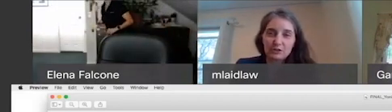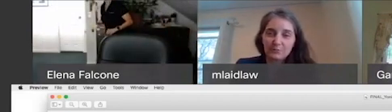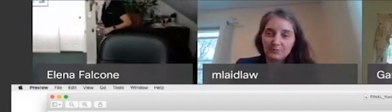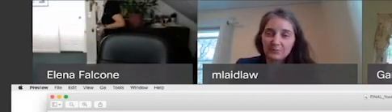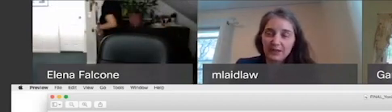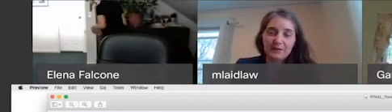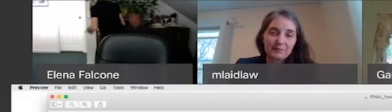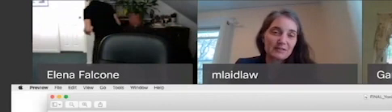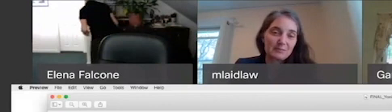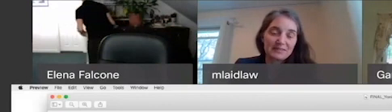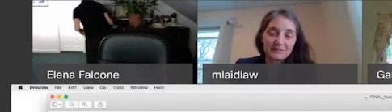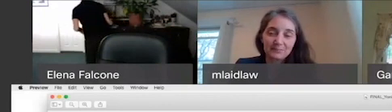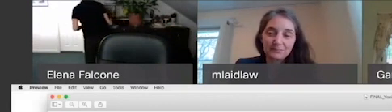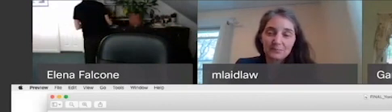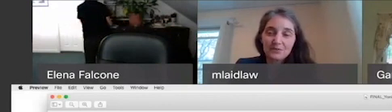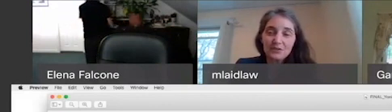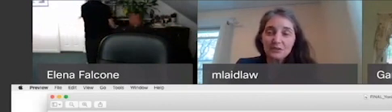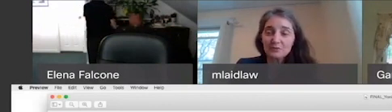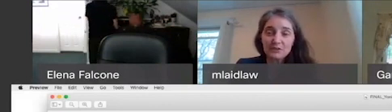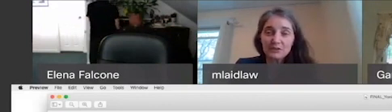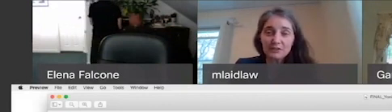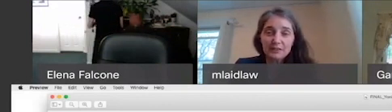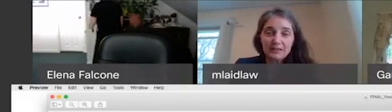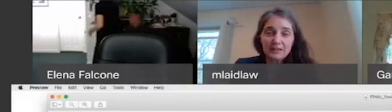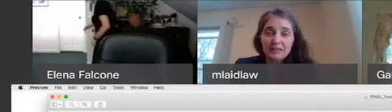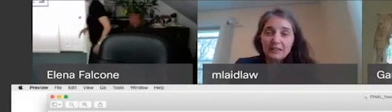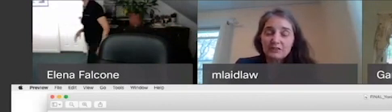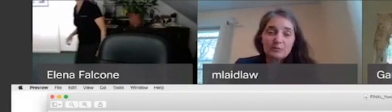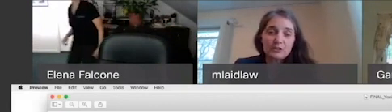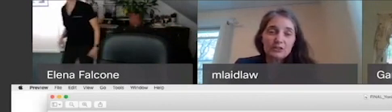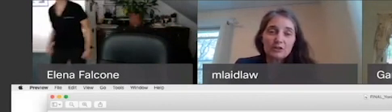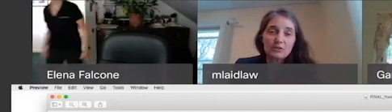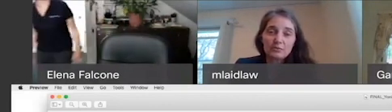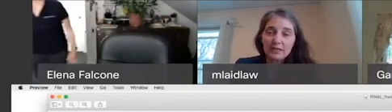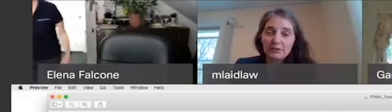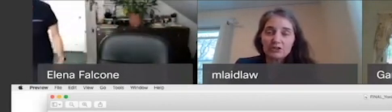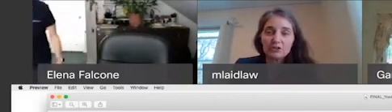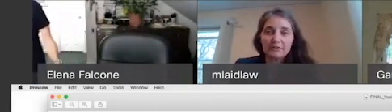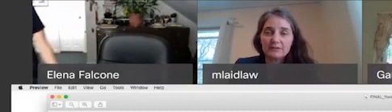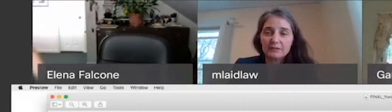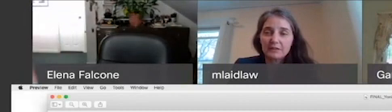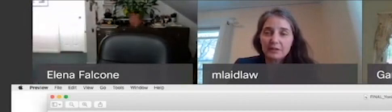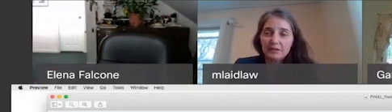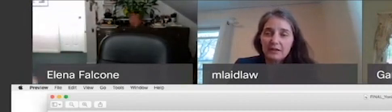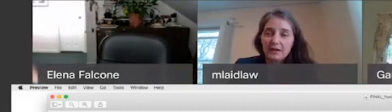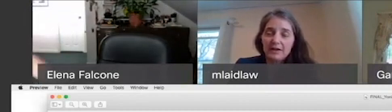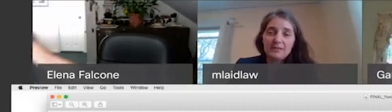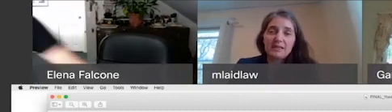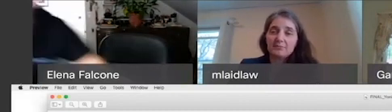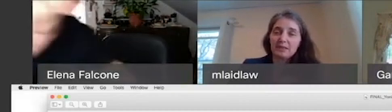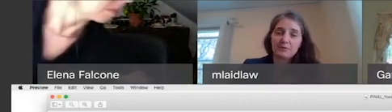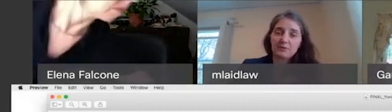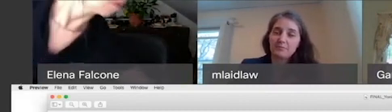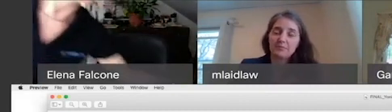long-term care expenses. The first is to purchase long-term care insurance. And